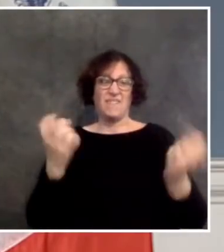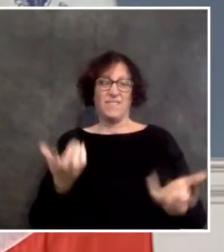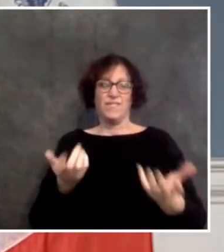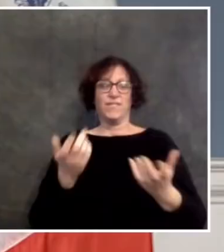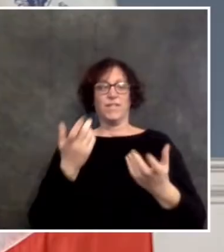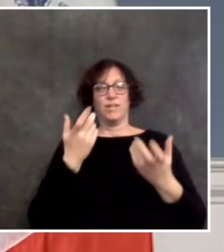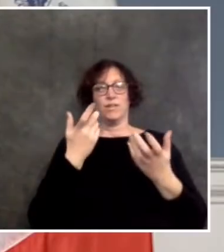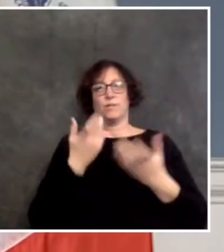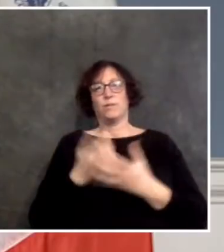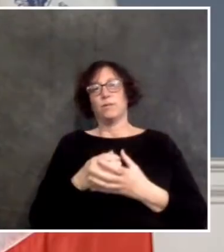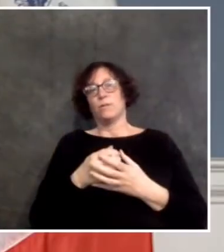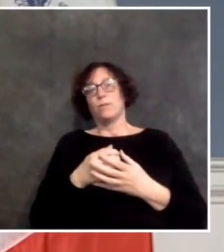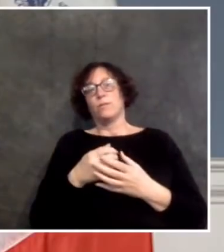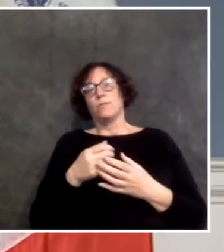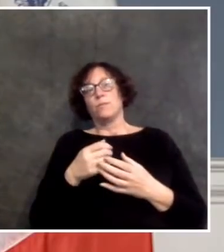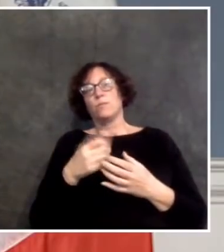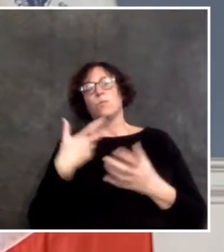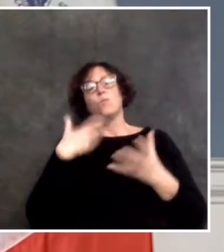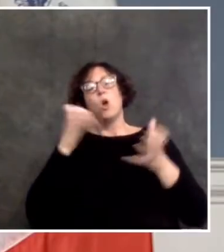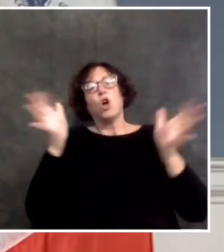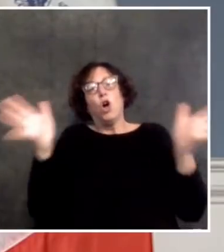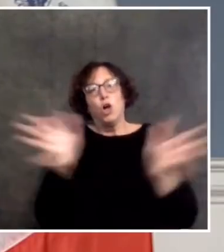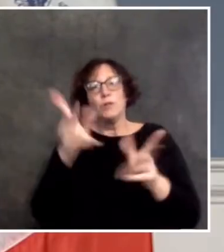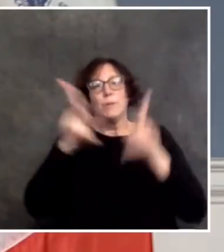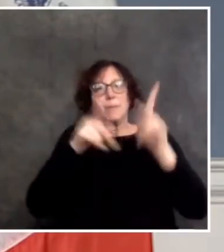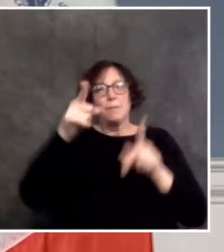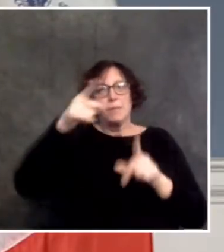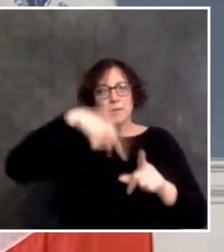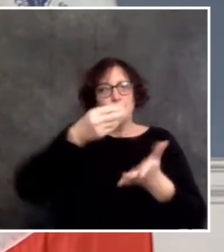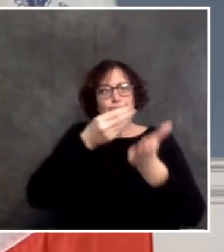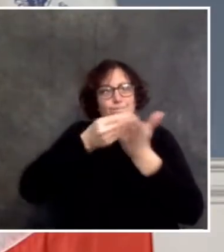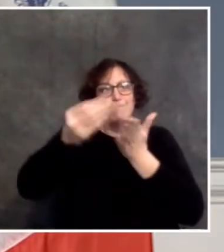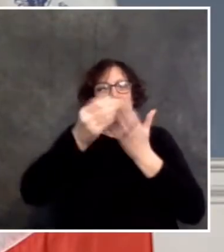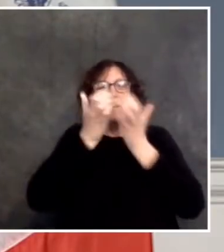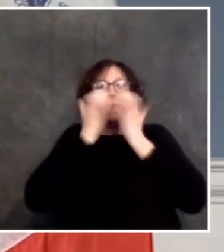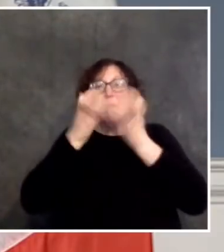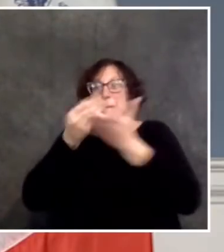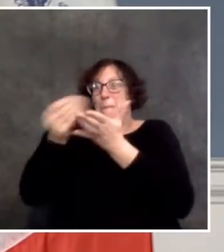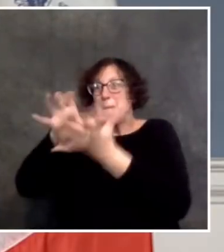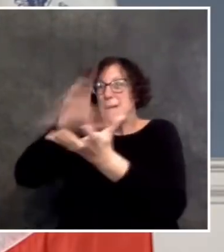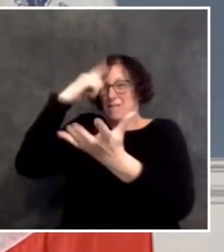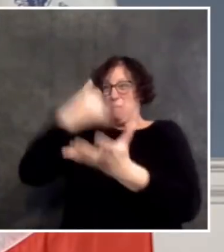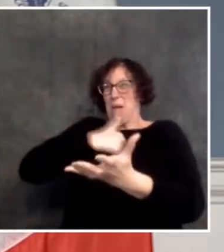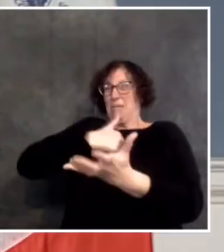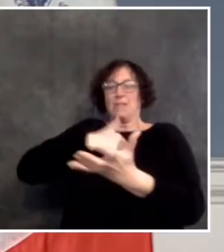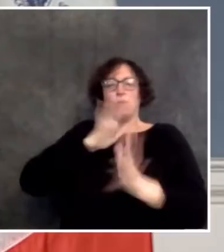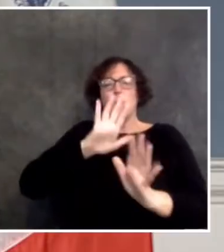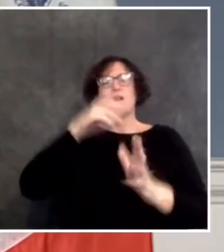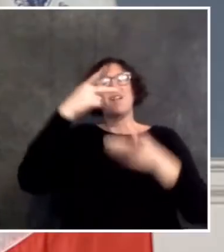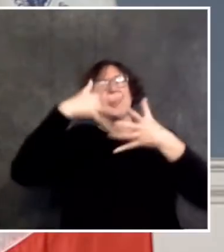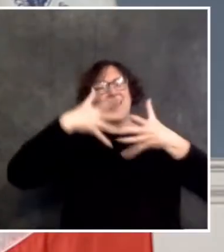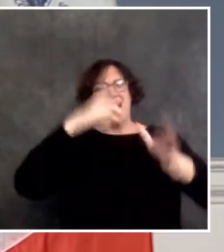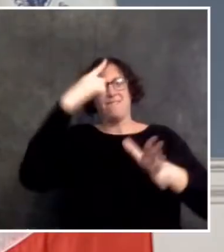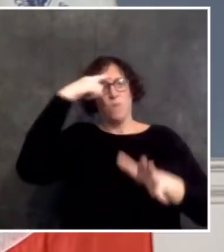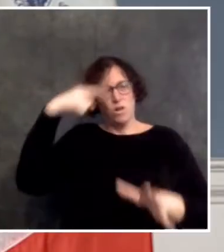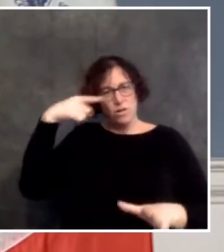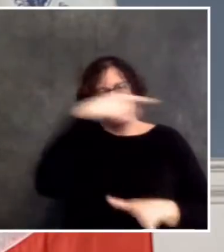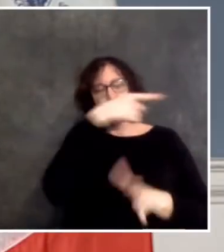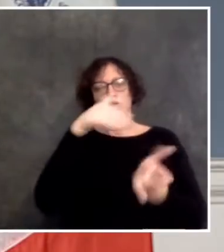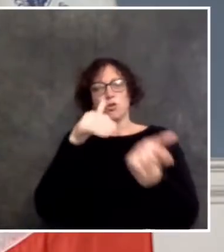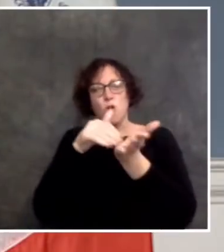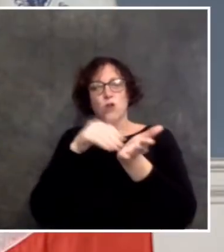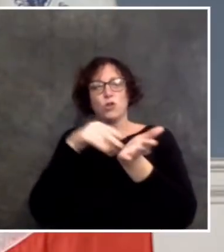people might be interpreted as, go grab those supplies and in fact deprive others of them. That's why we're saying face